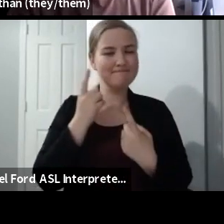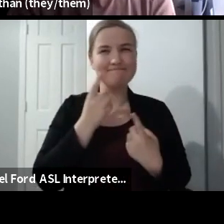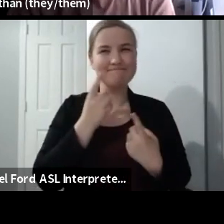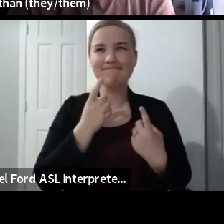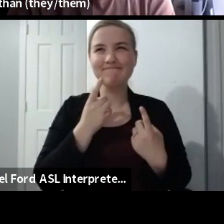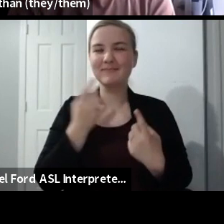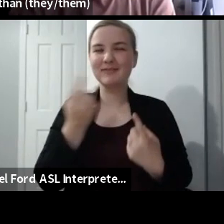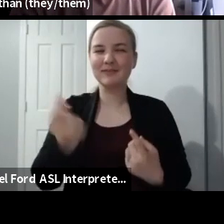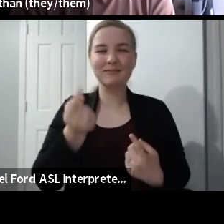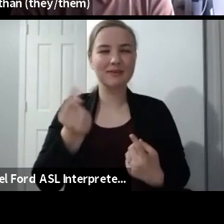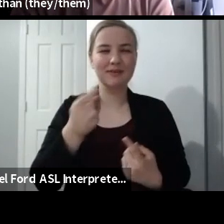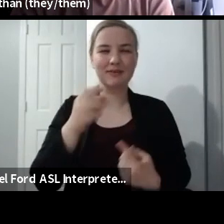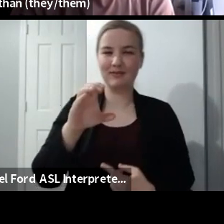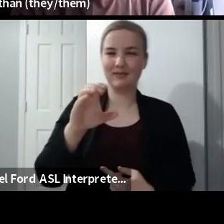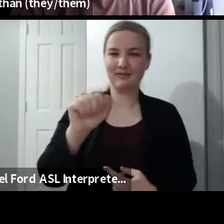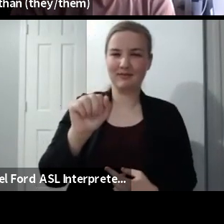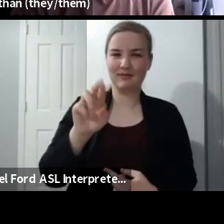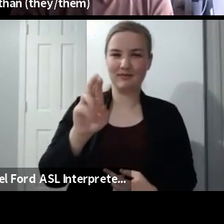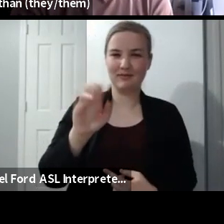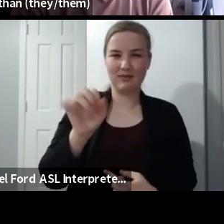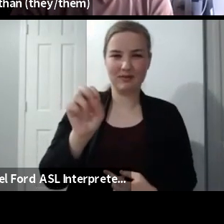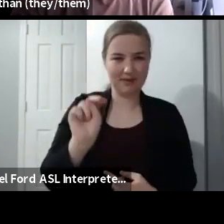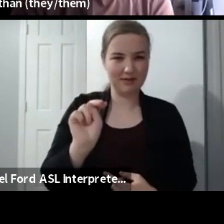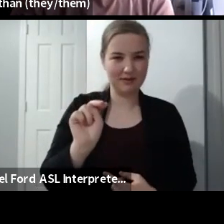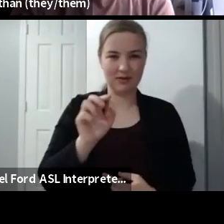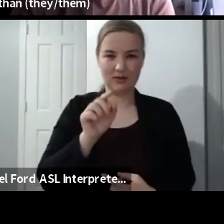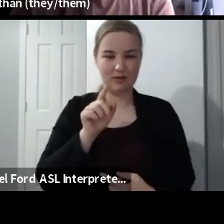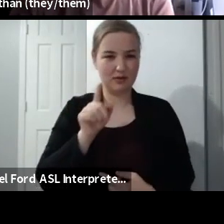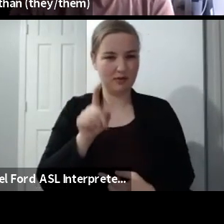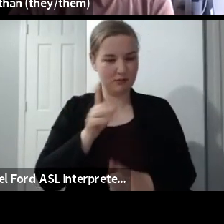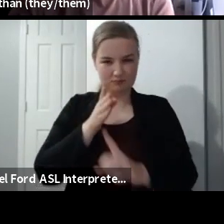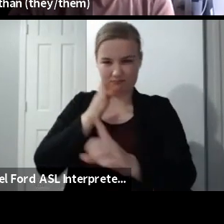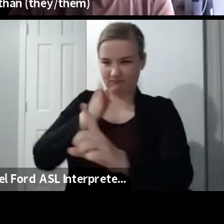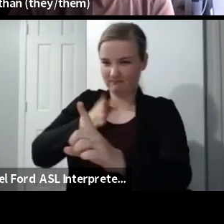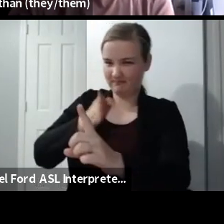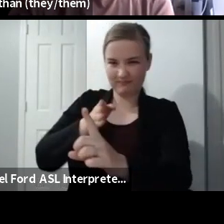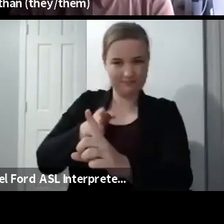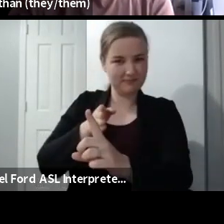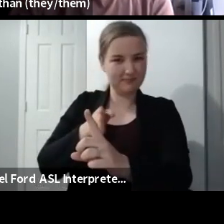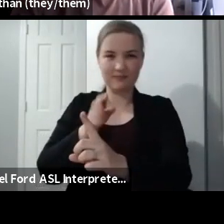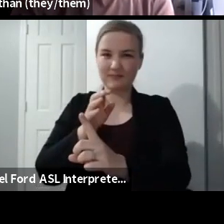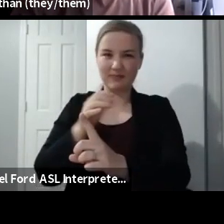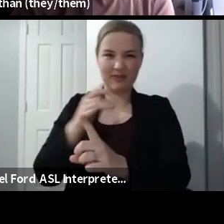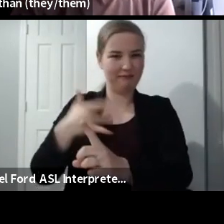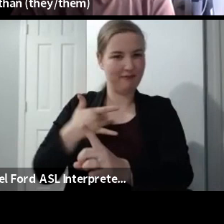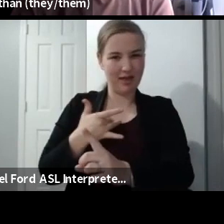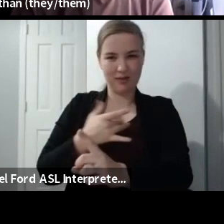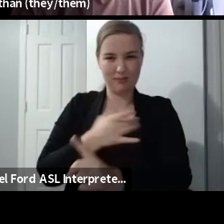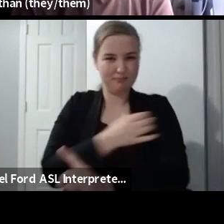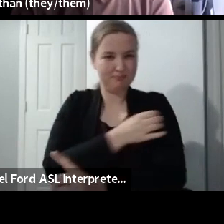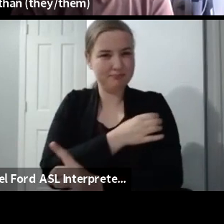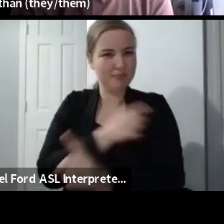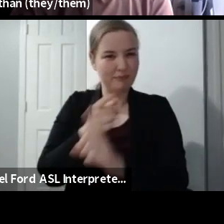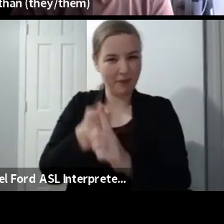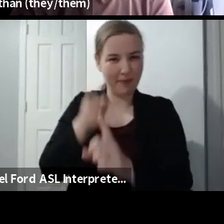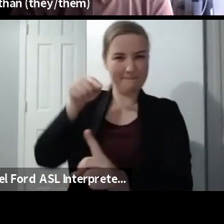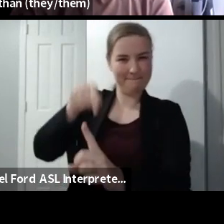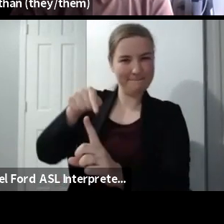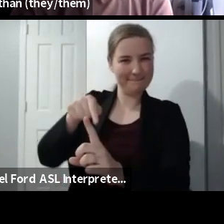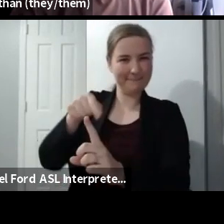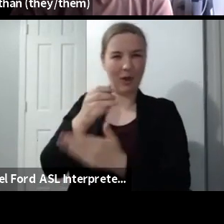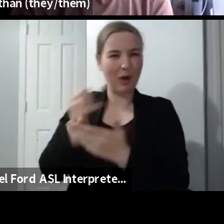go to keep the art going and to keep yourself, keep your back, your box strong, as my mother would